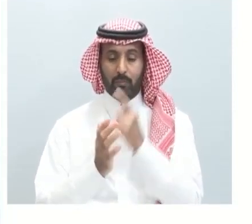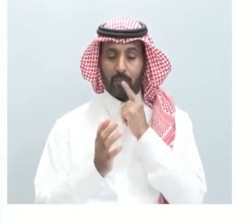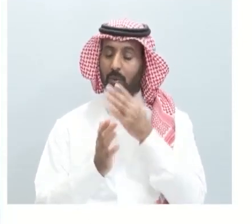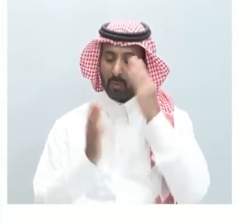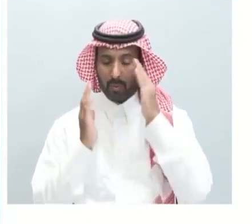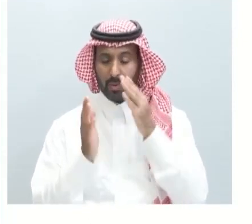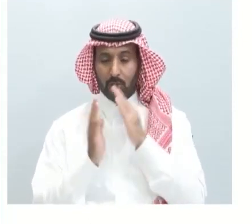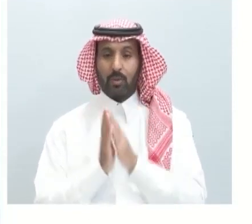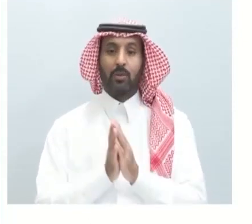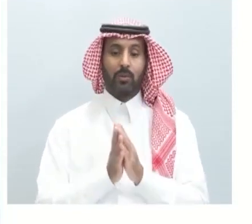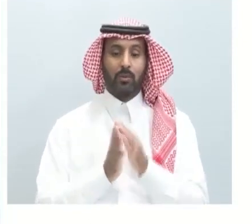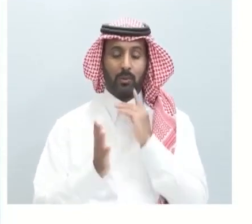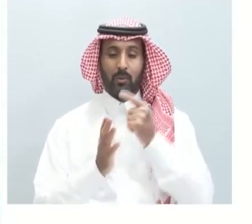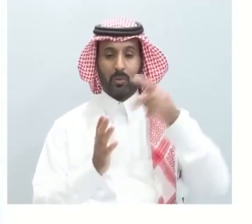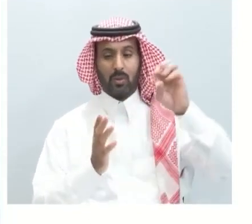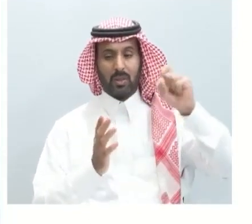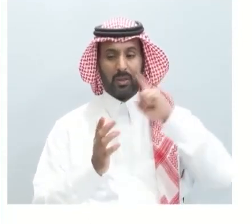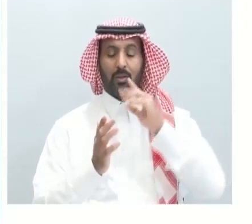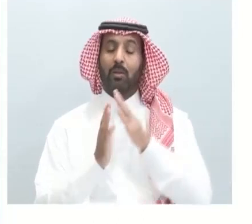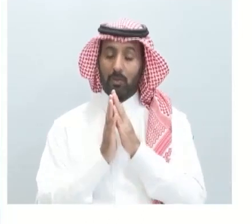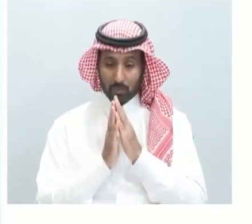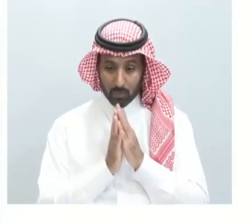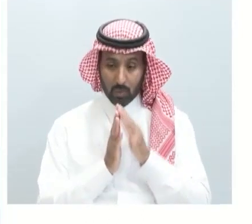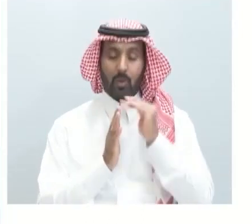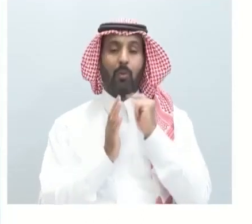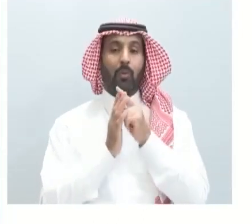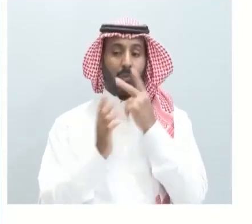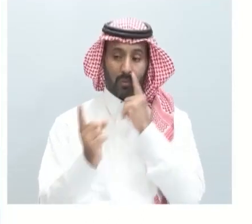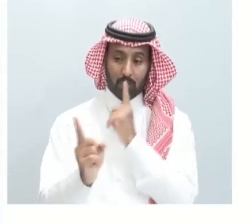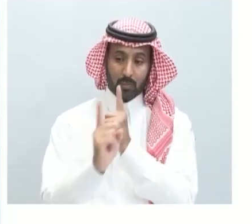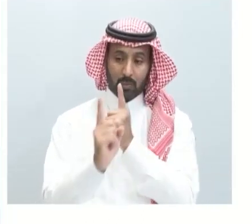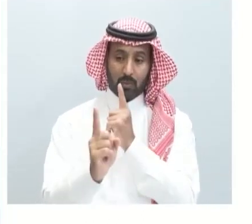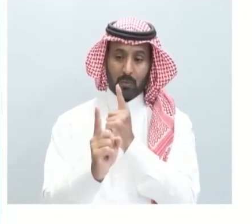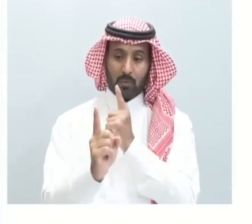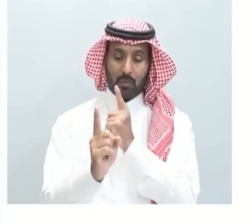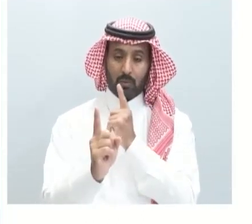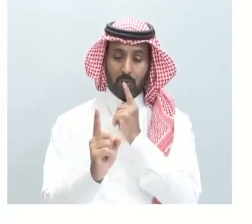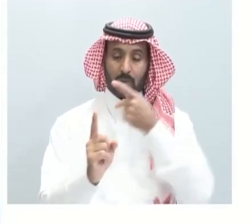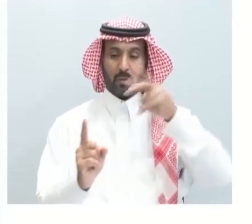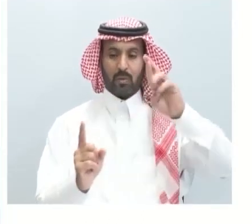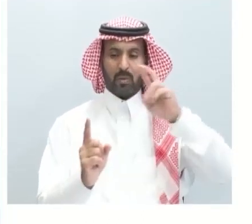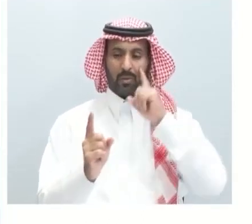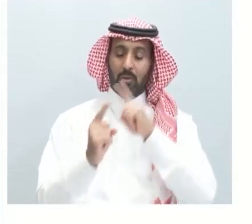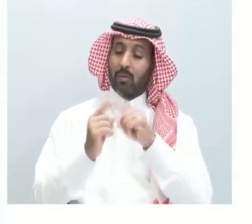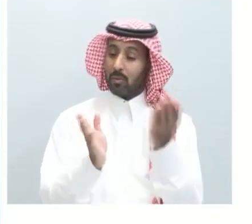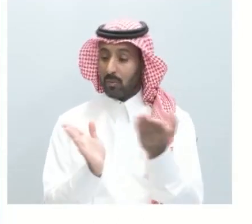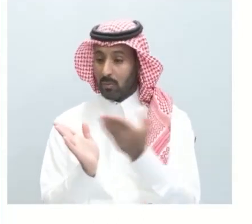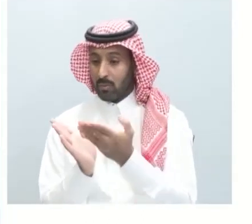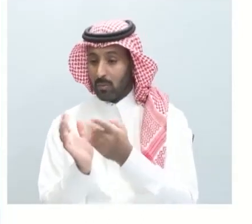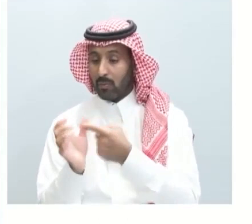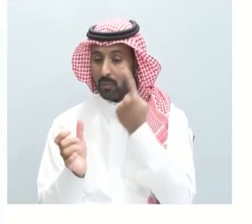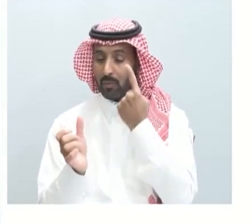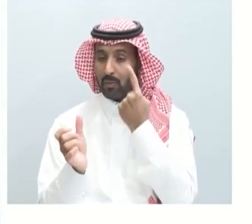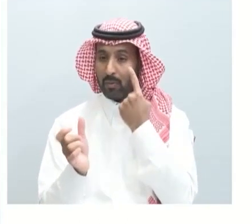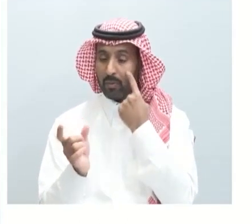greeting people Korean people usually bow when they meet one another when Koreans are introduced to someone for the